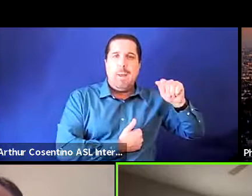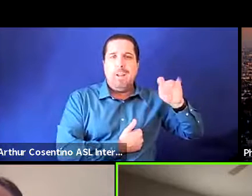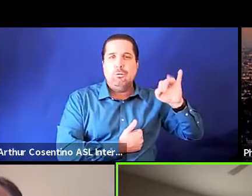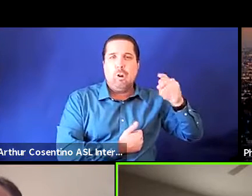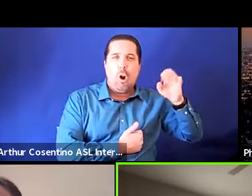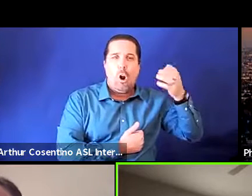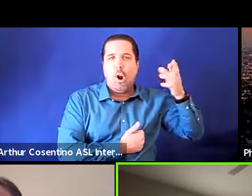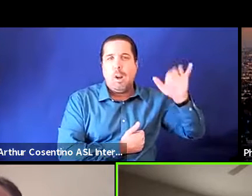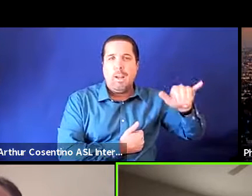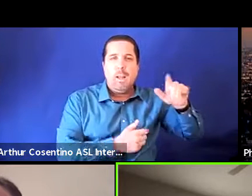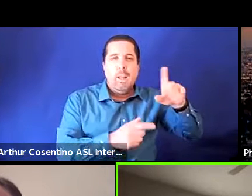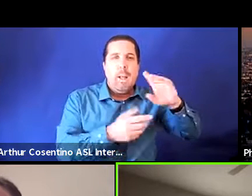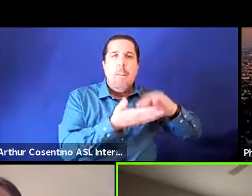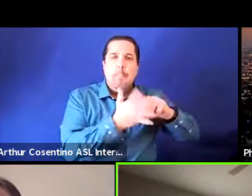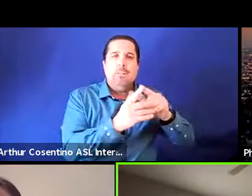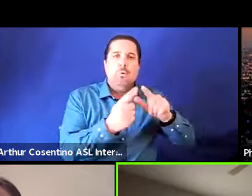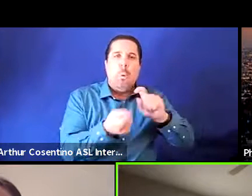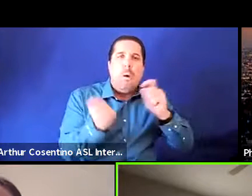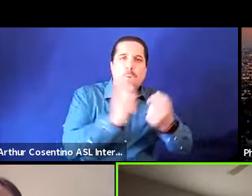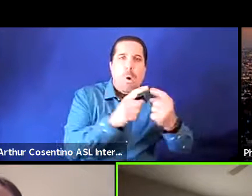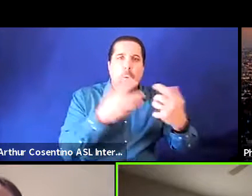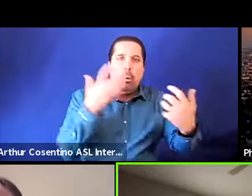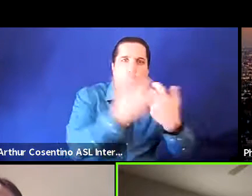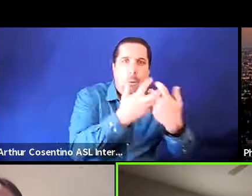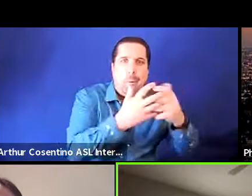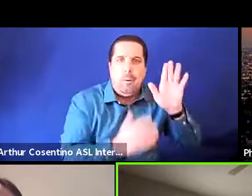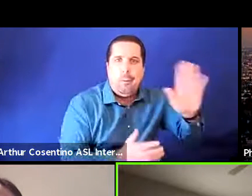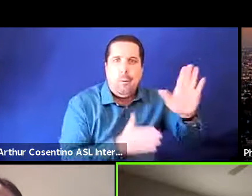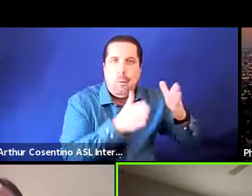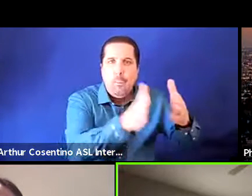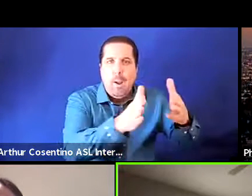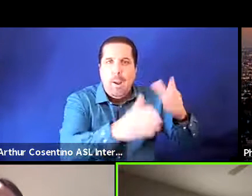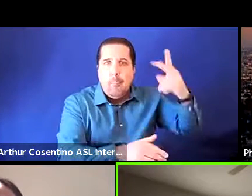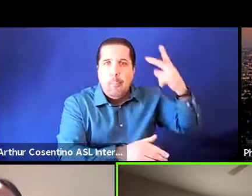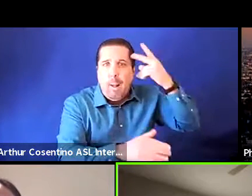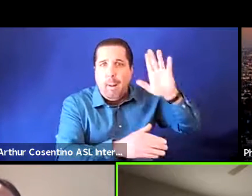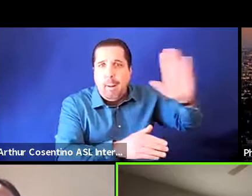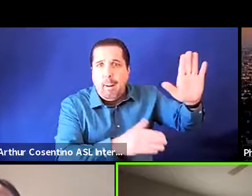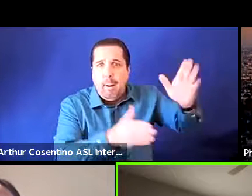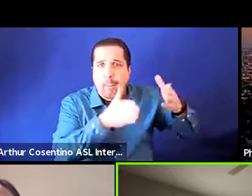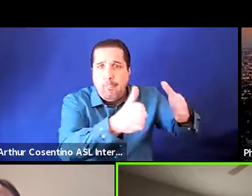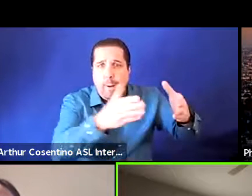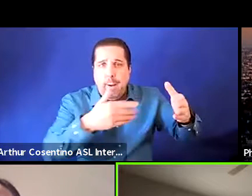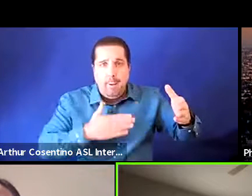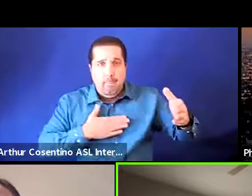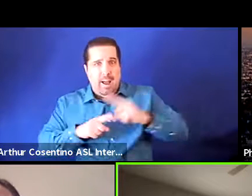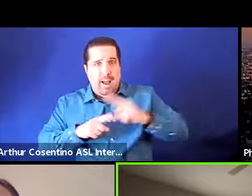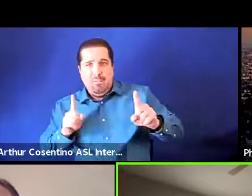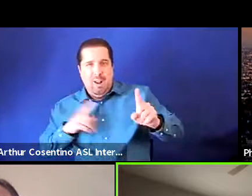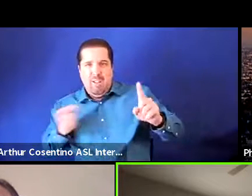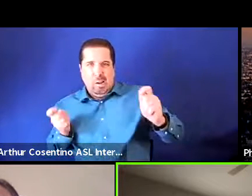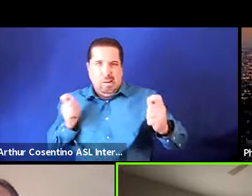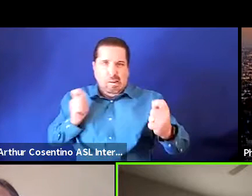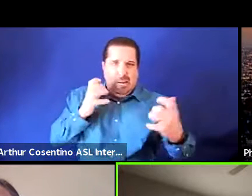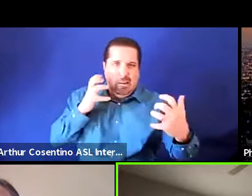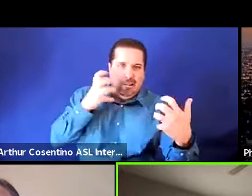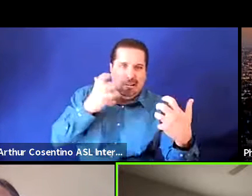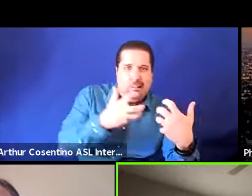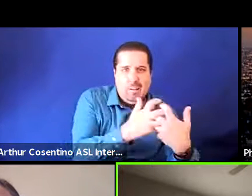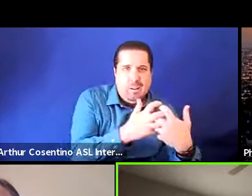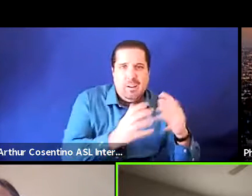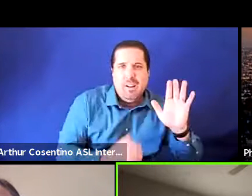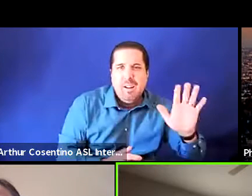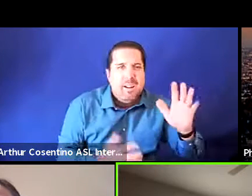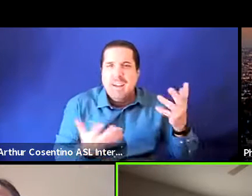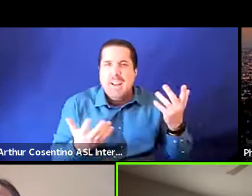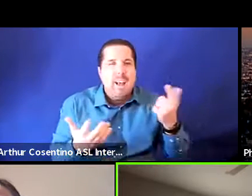means to conform, to assimilate, to live respectability politics, to live in hia and shame. And so often